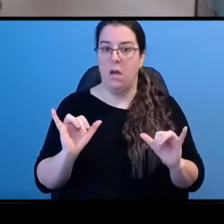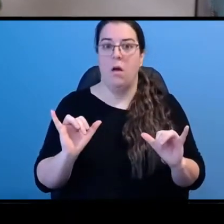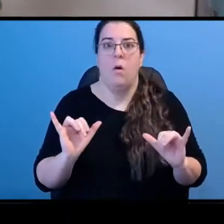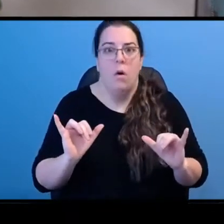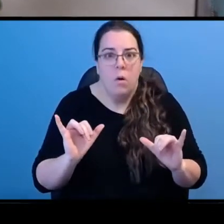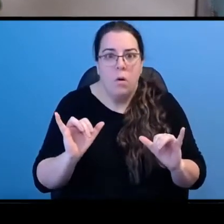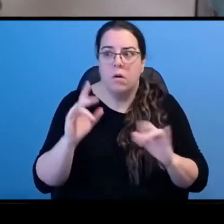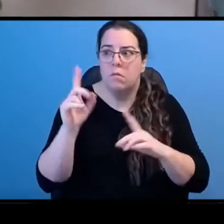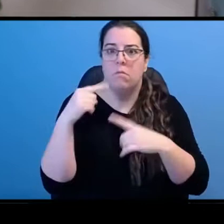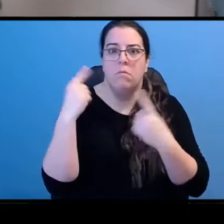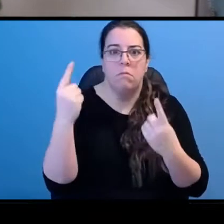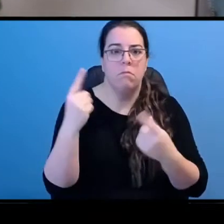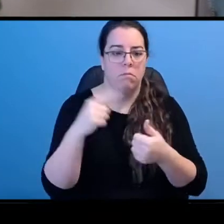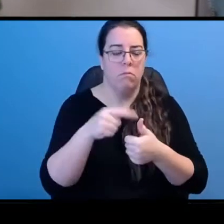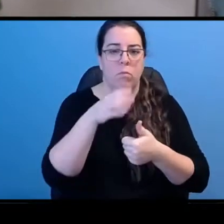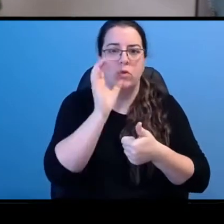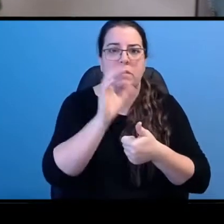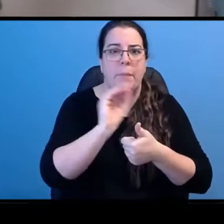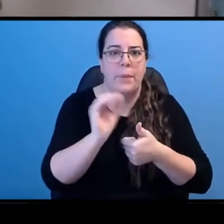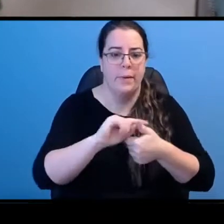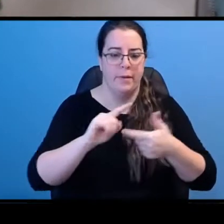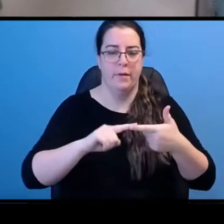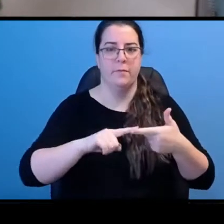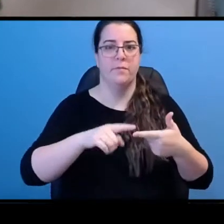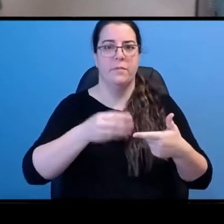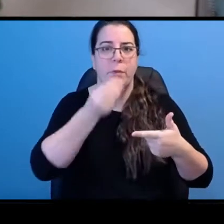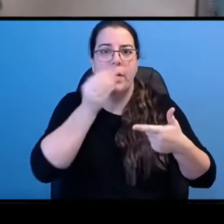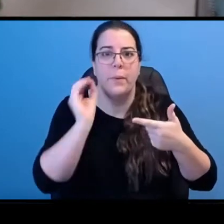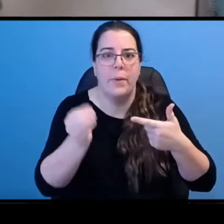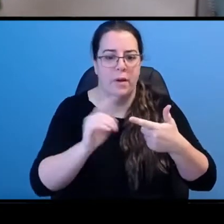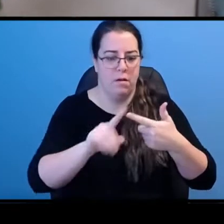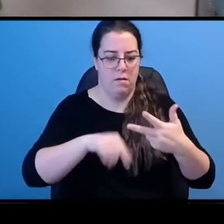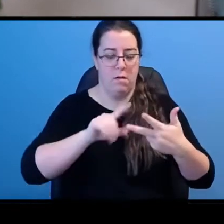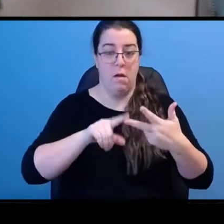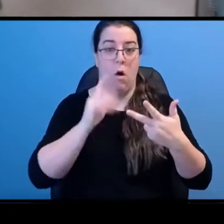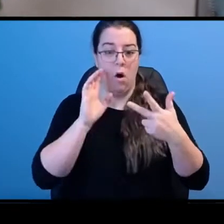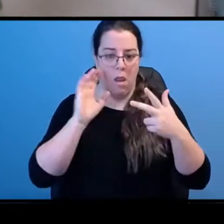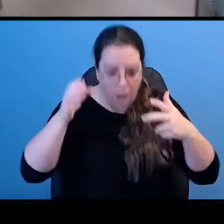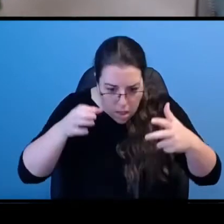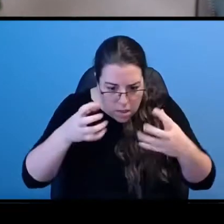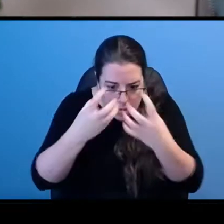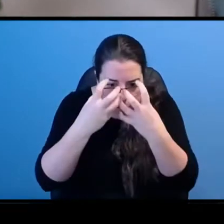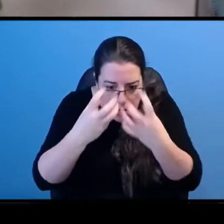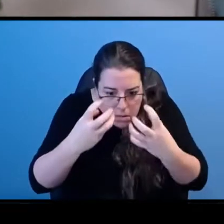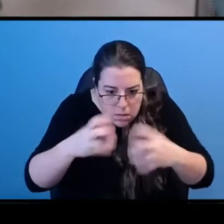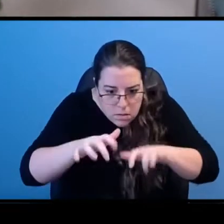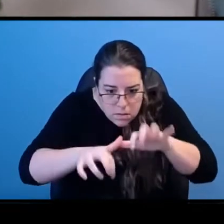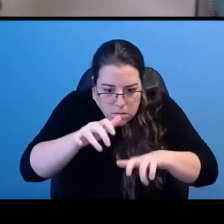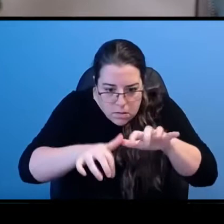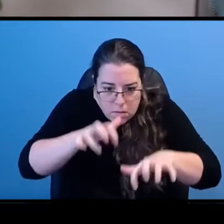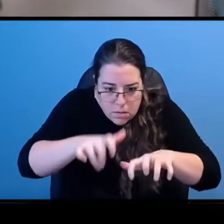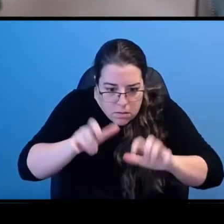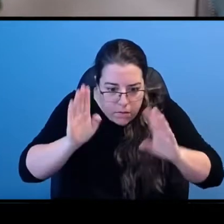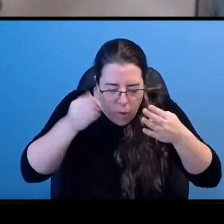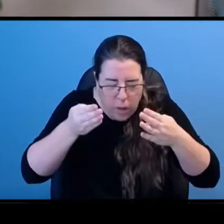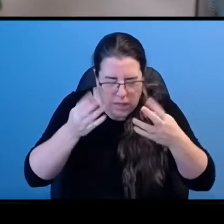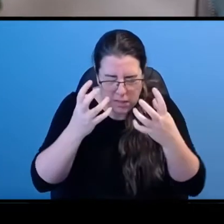I've been hunched over a computer with my eyes just staring for a really long